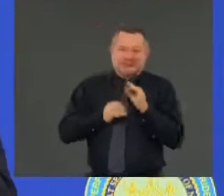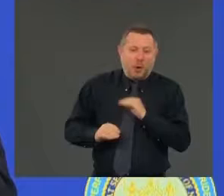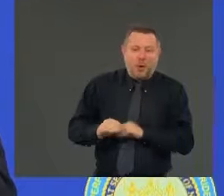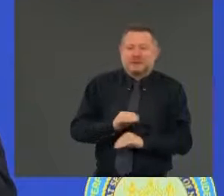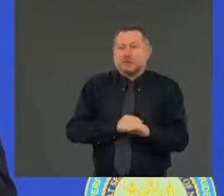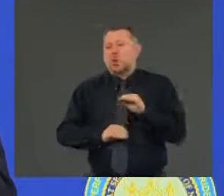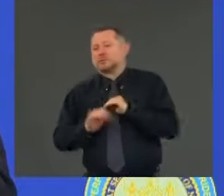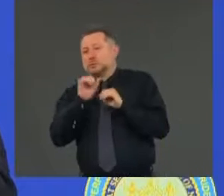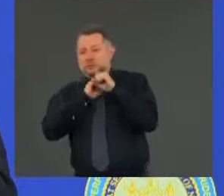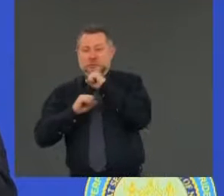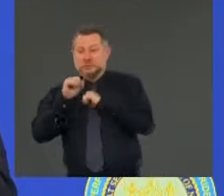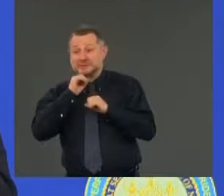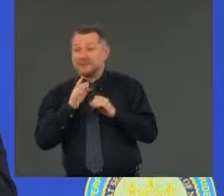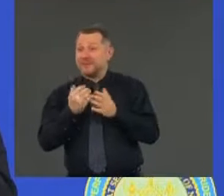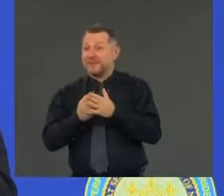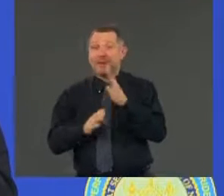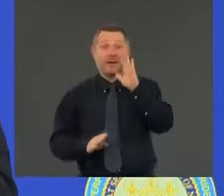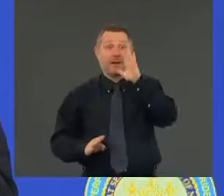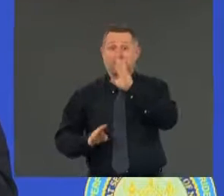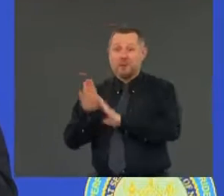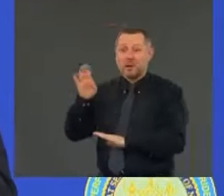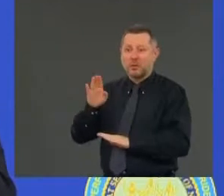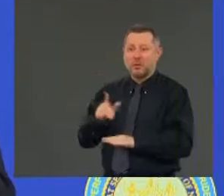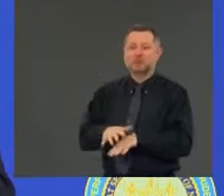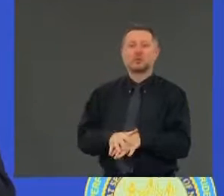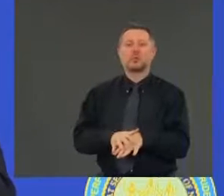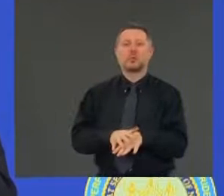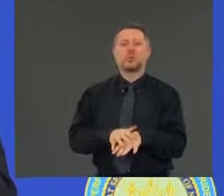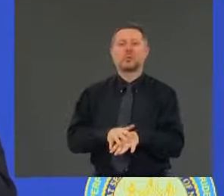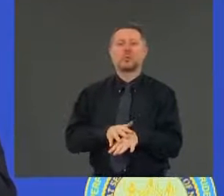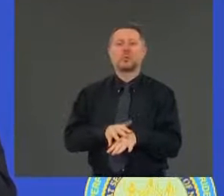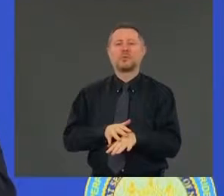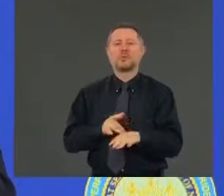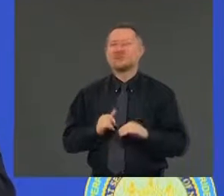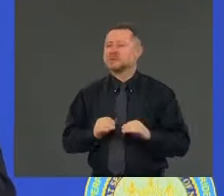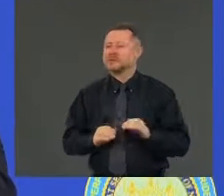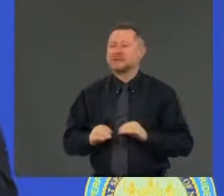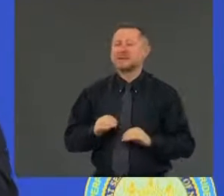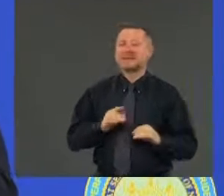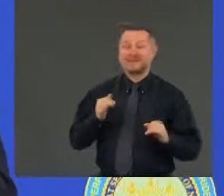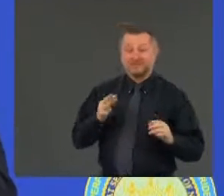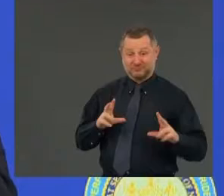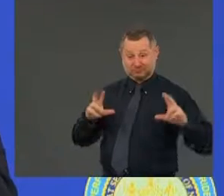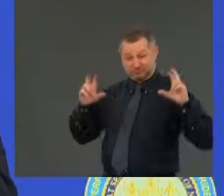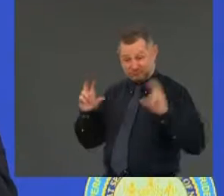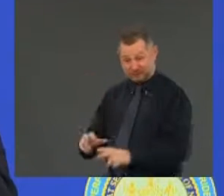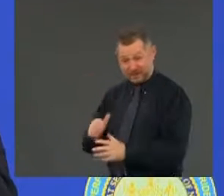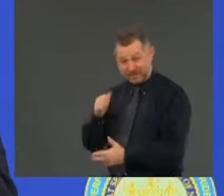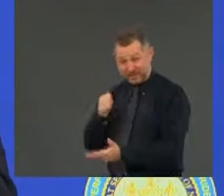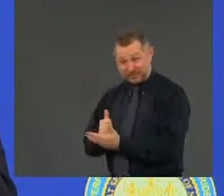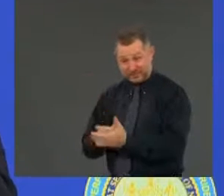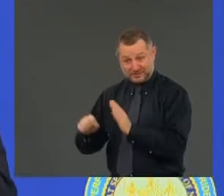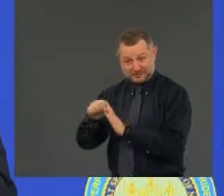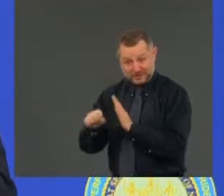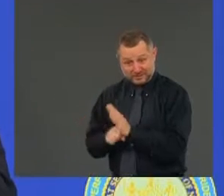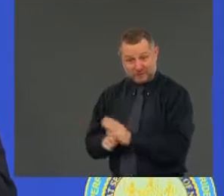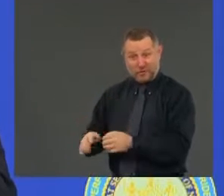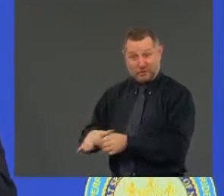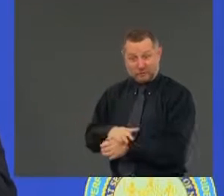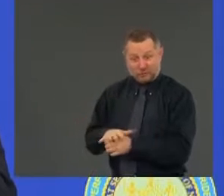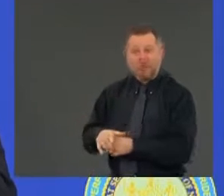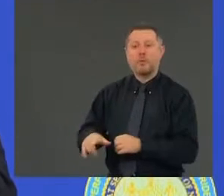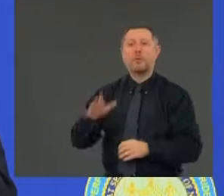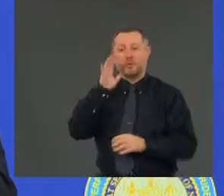slower than when you actually fund state and local governments, which makes sense, because if you starve the